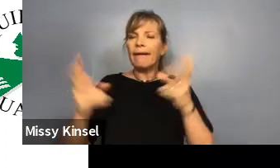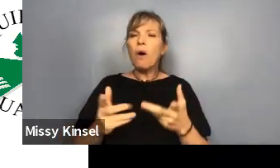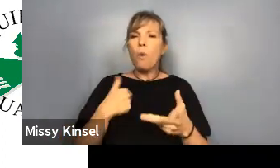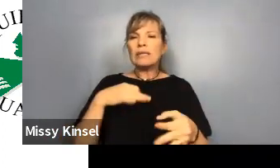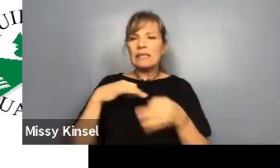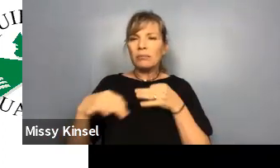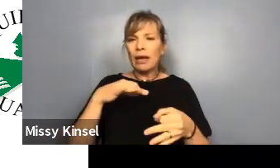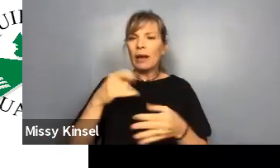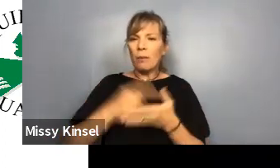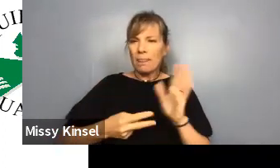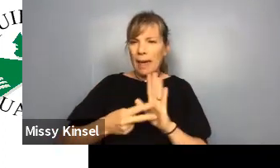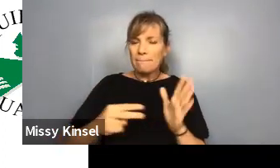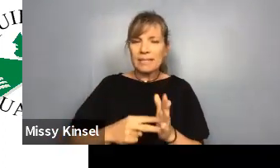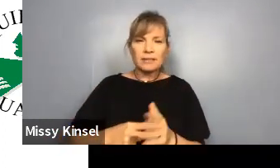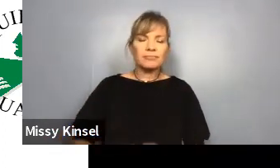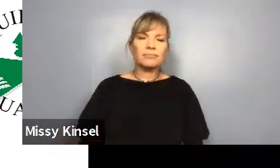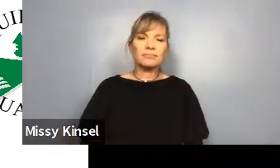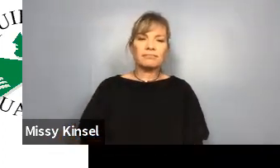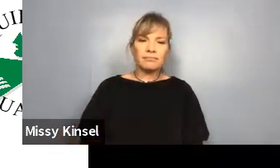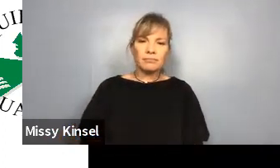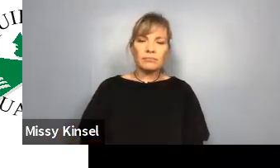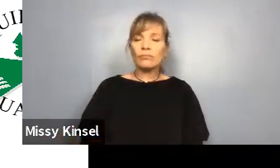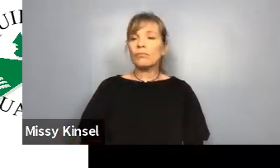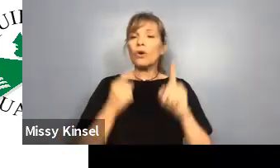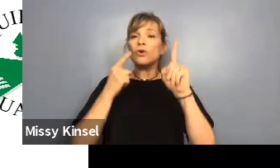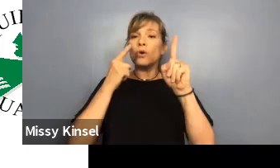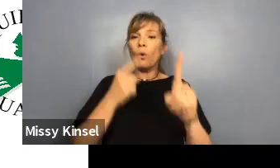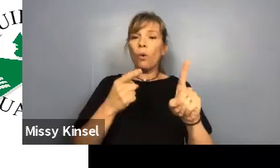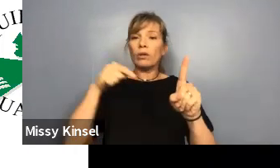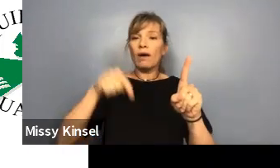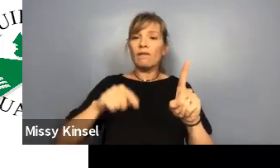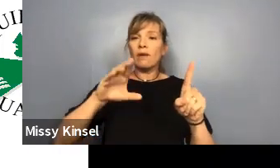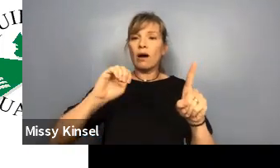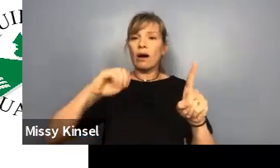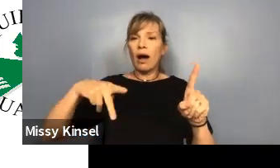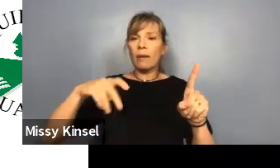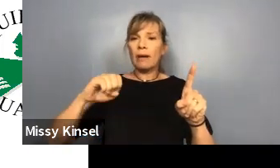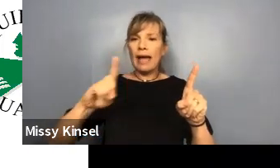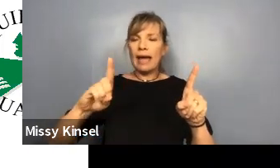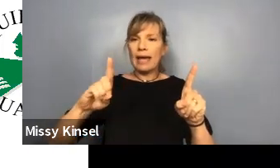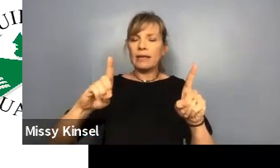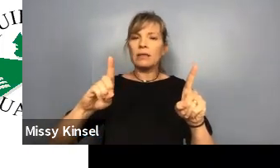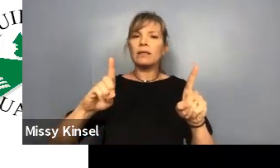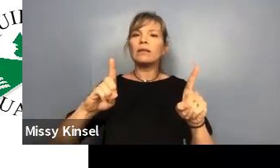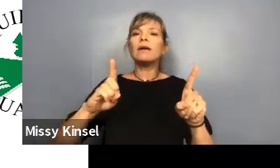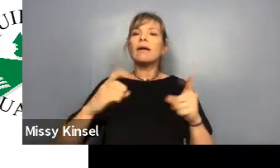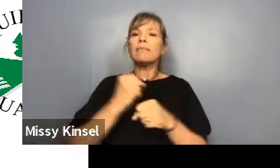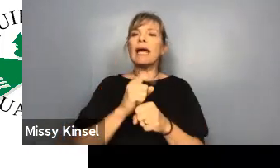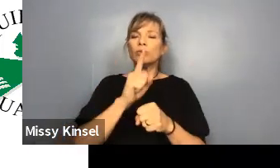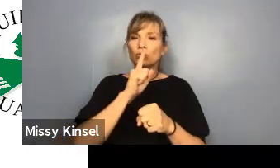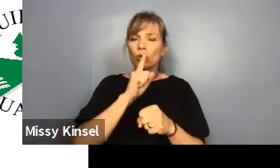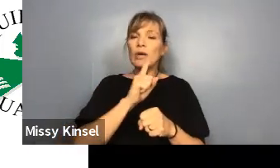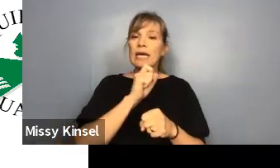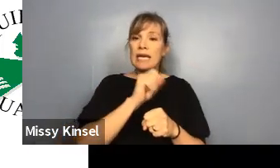talk a little bit more about that too. So the goal of Comp Ed is to put a student in the place he or she would have been if they had